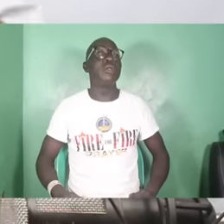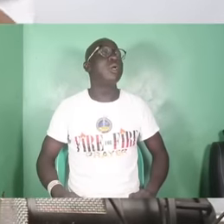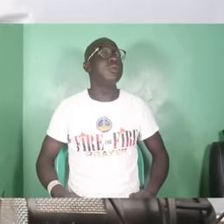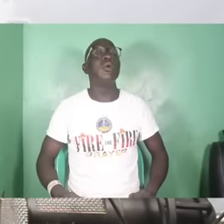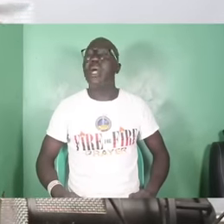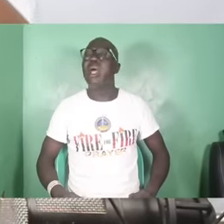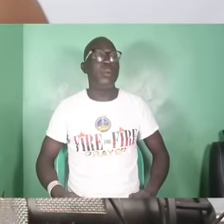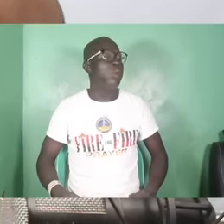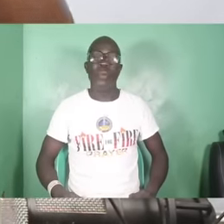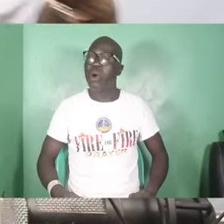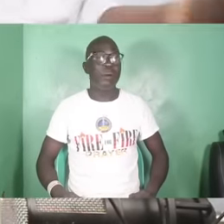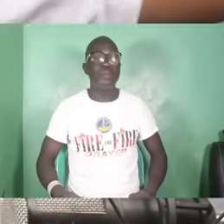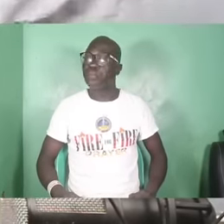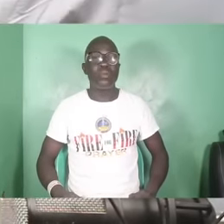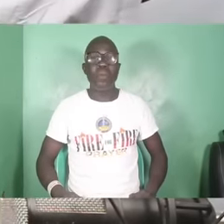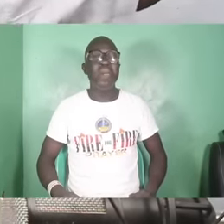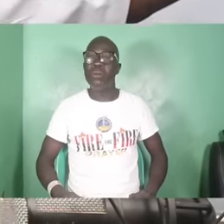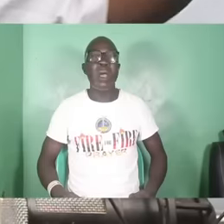my Jesus. Hey, me go.